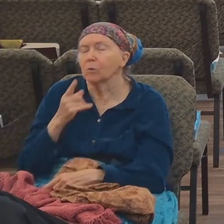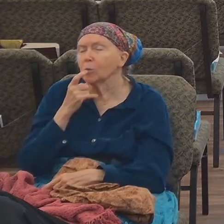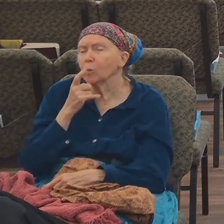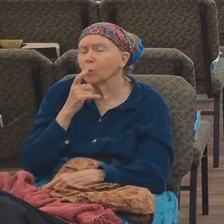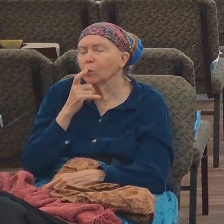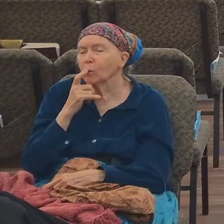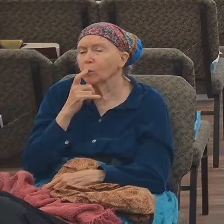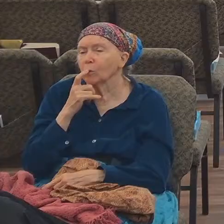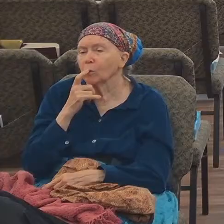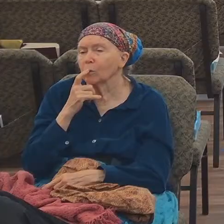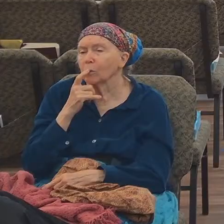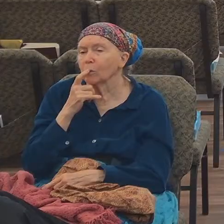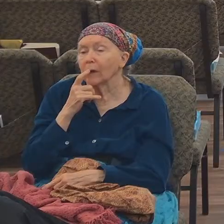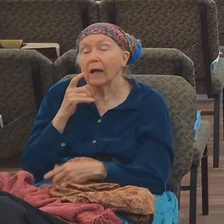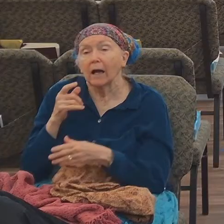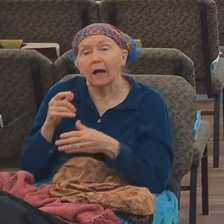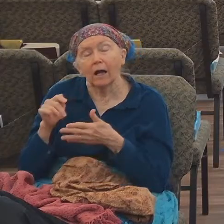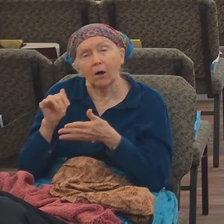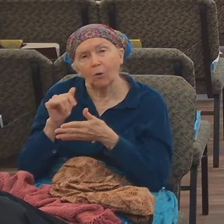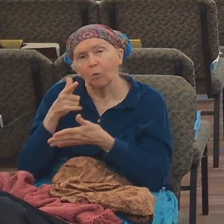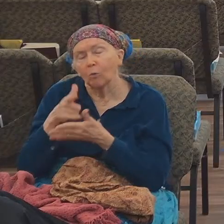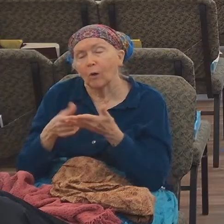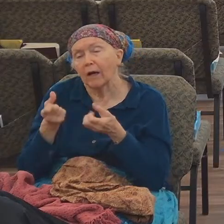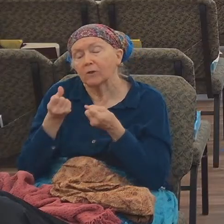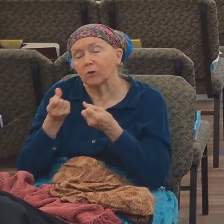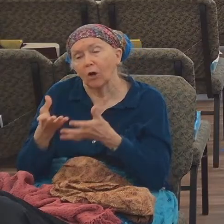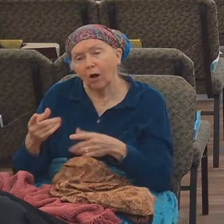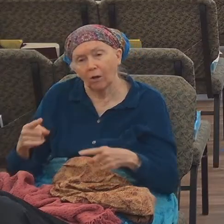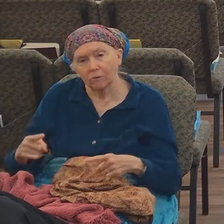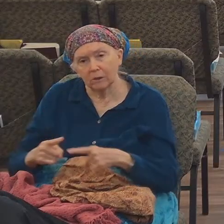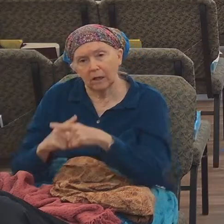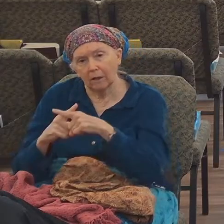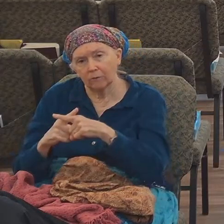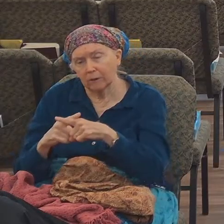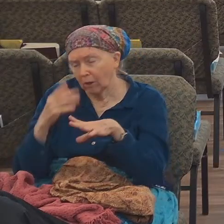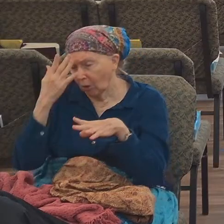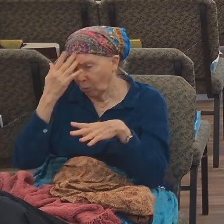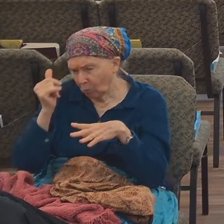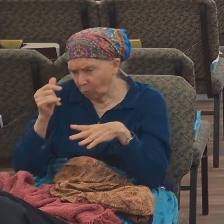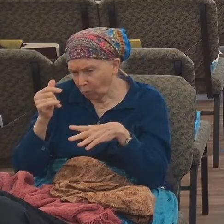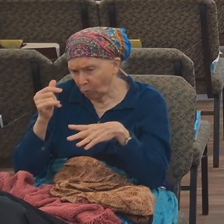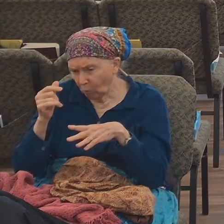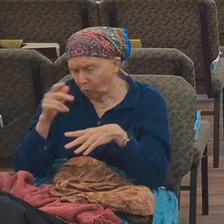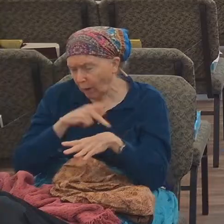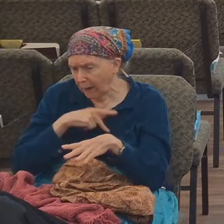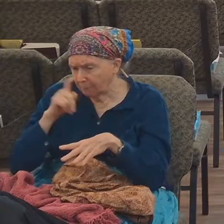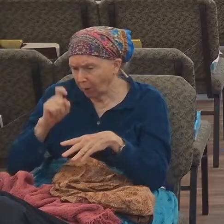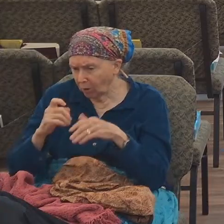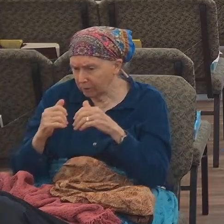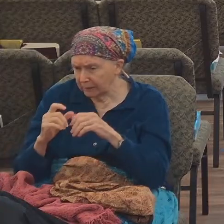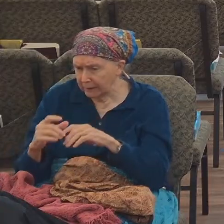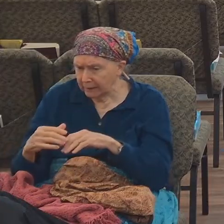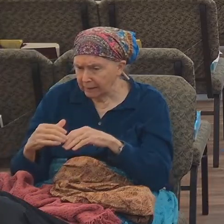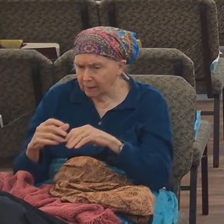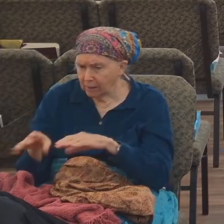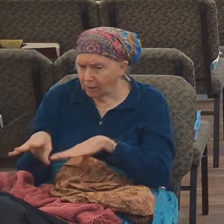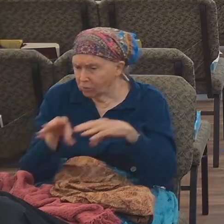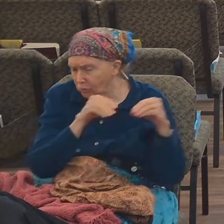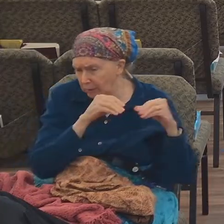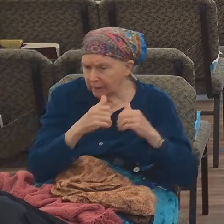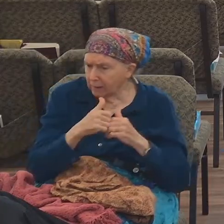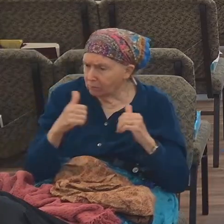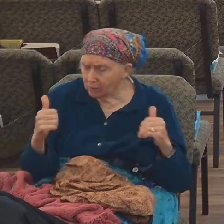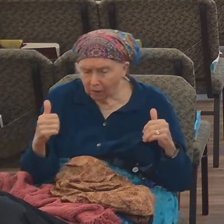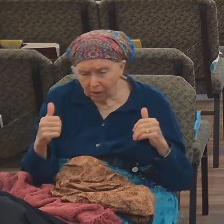Points back to the cause of the conflict right here. Okay? Why they end up in this situation at all. Why they're separated. The oppression,